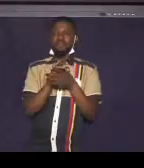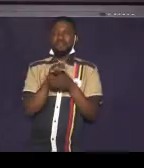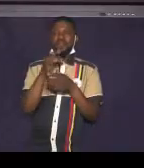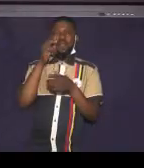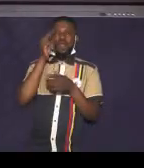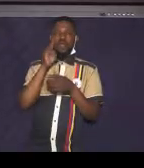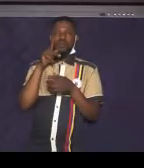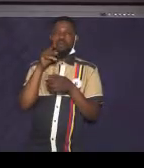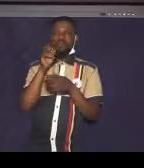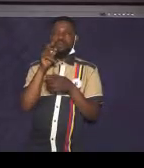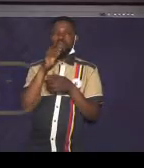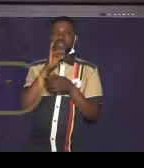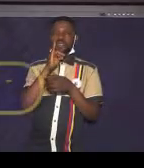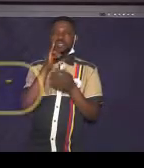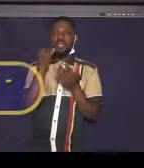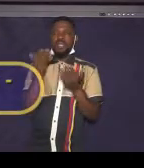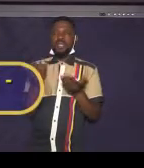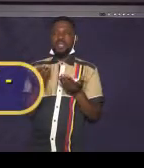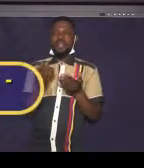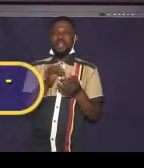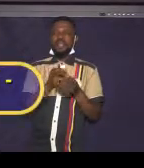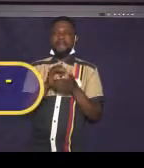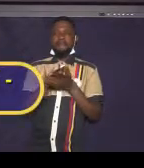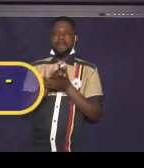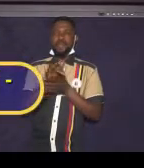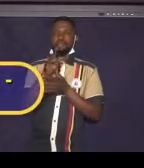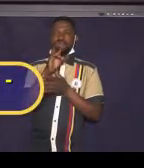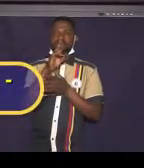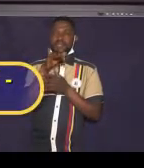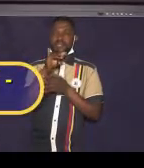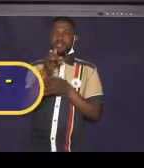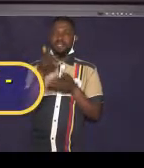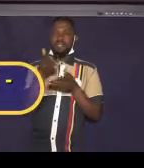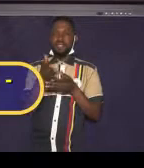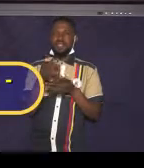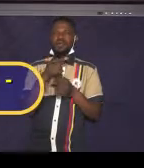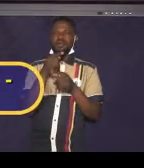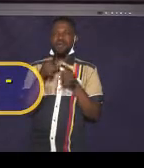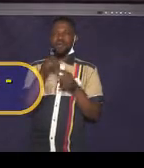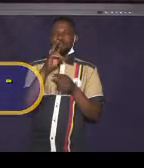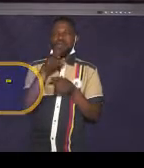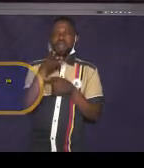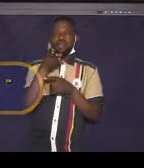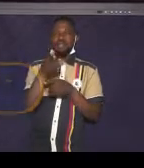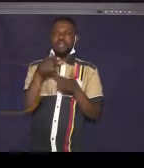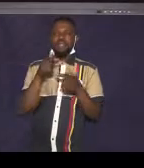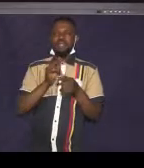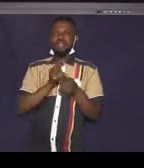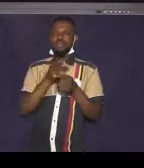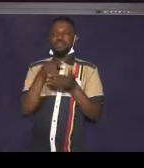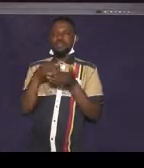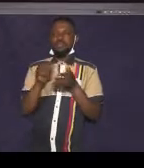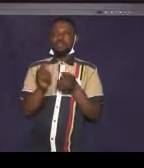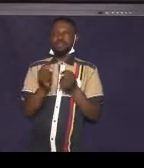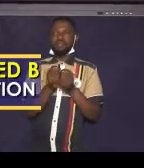Uncle Popo is here. I believe you are still there. So when you are still there, let's mark together.